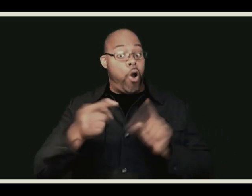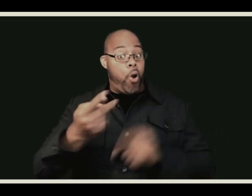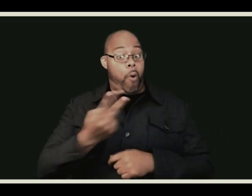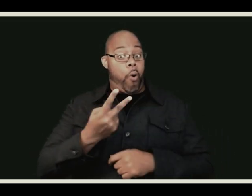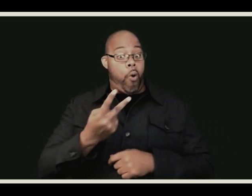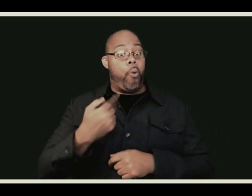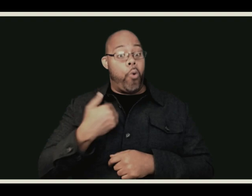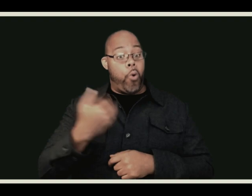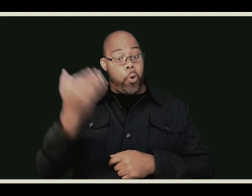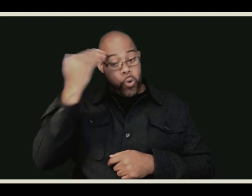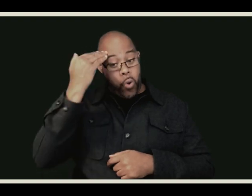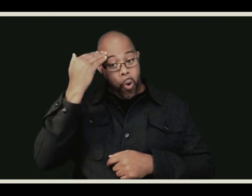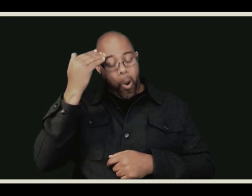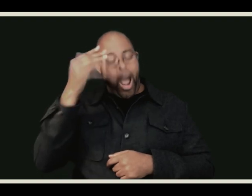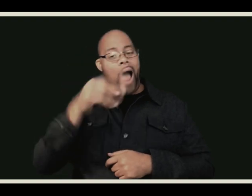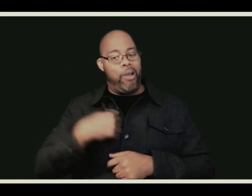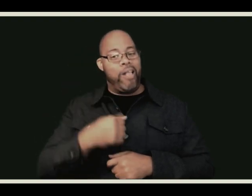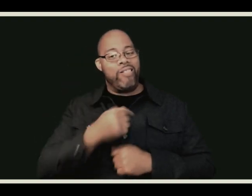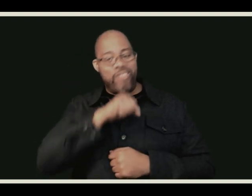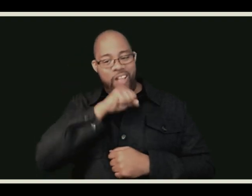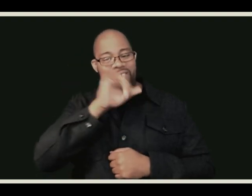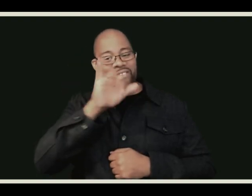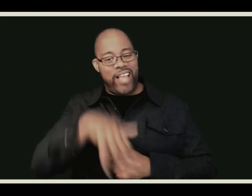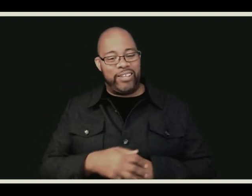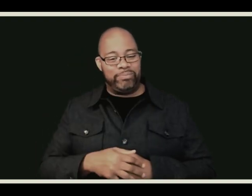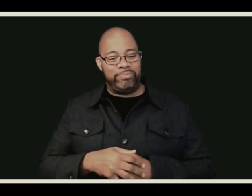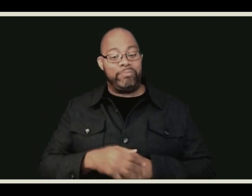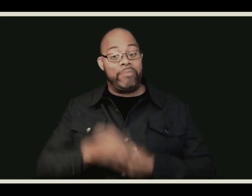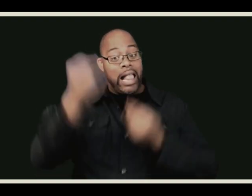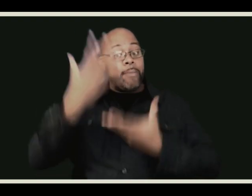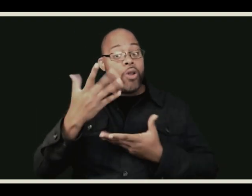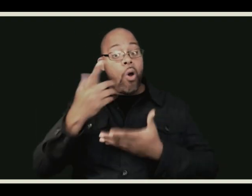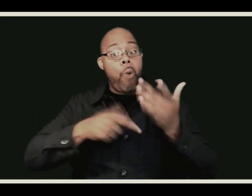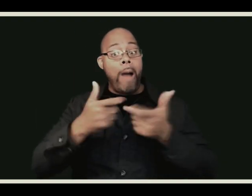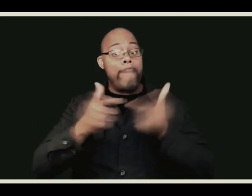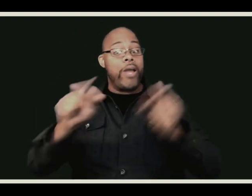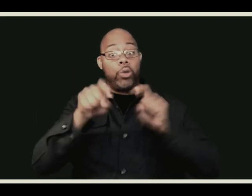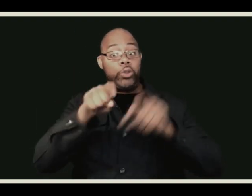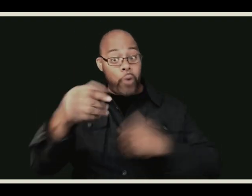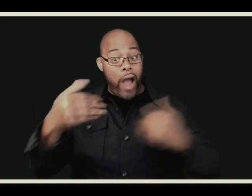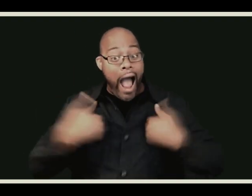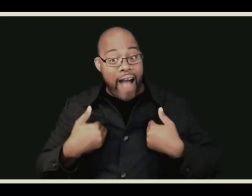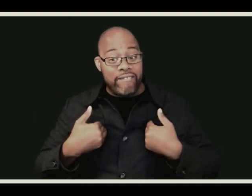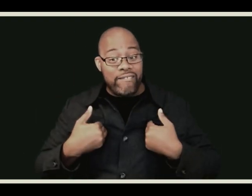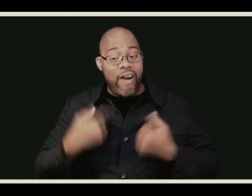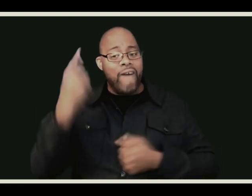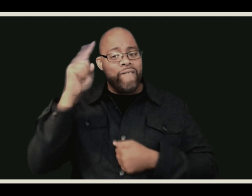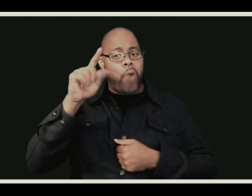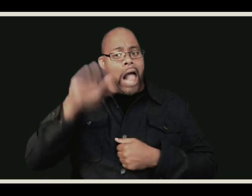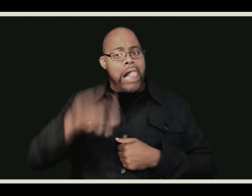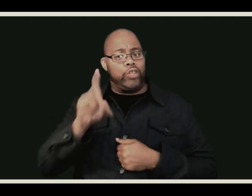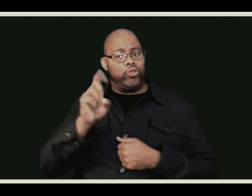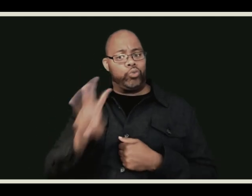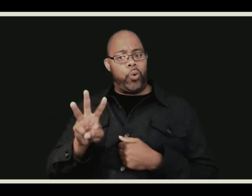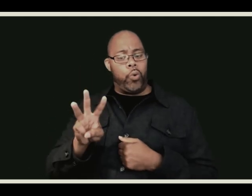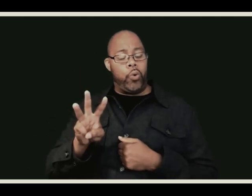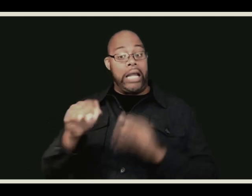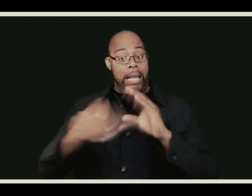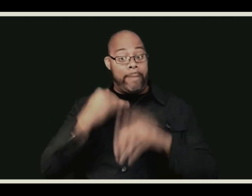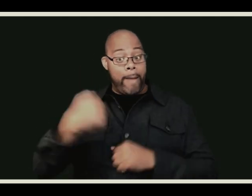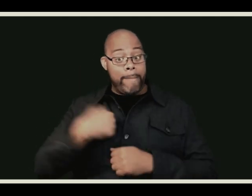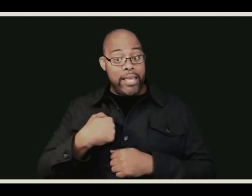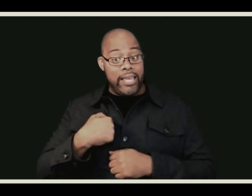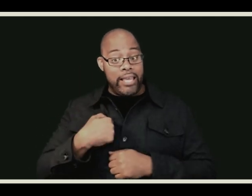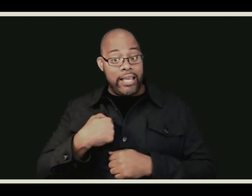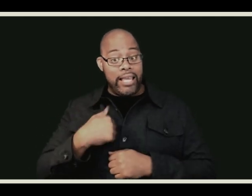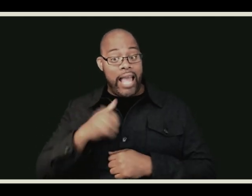I know and love. Let me know what big questions you have for little Drew by emailing